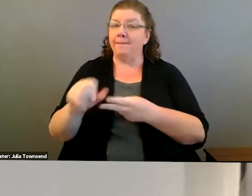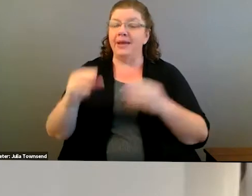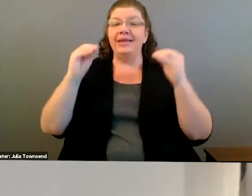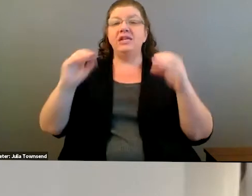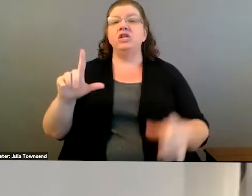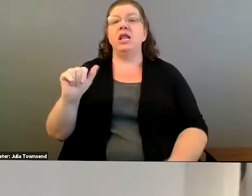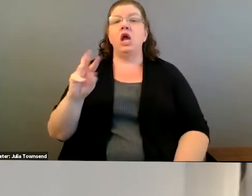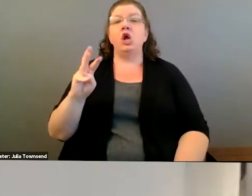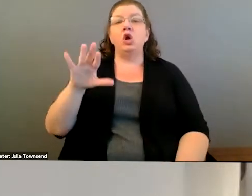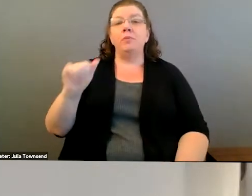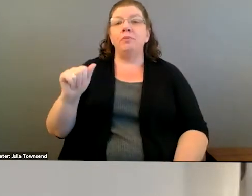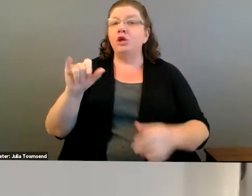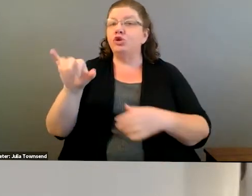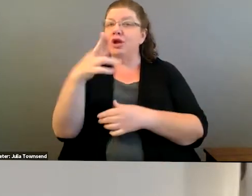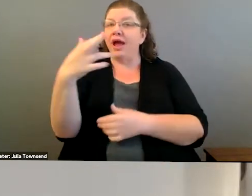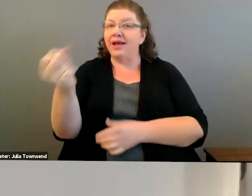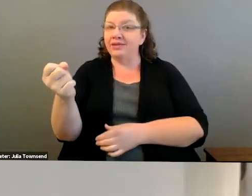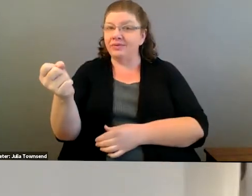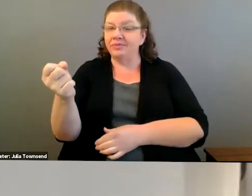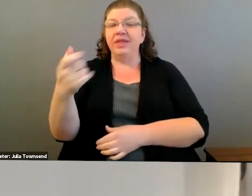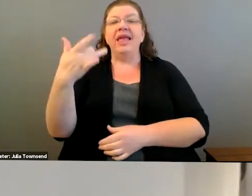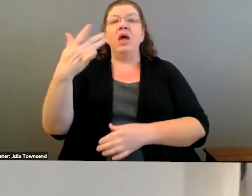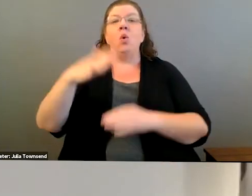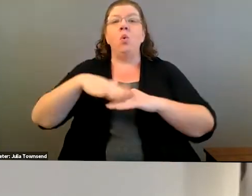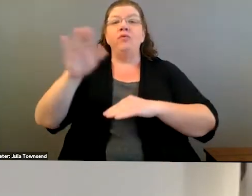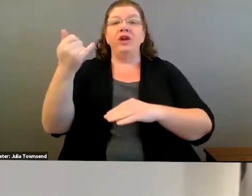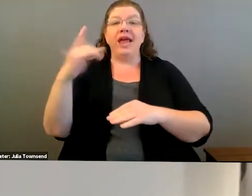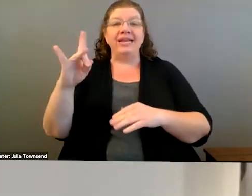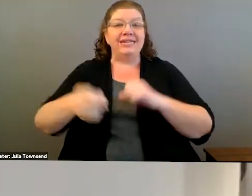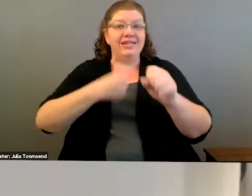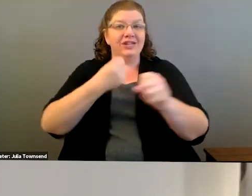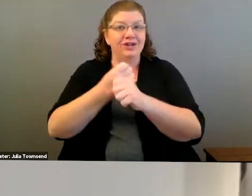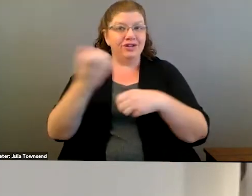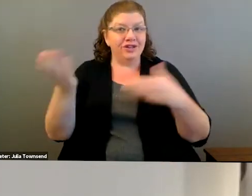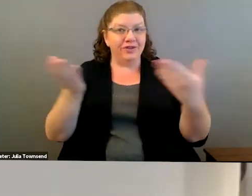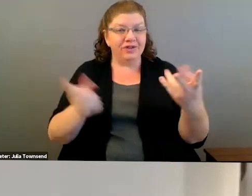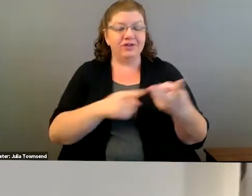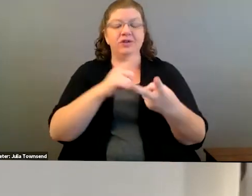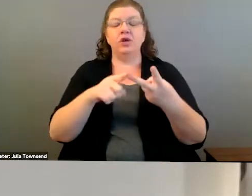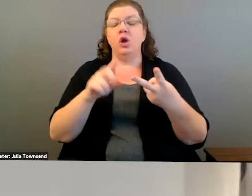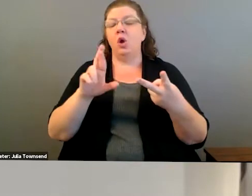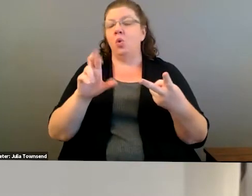Cumbre Junior High. She has 18 plus years of service. And Romulo